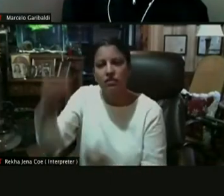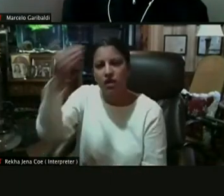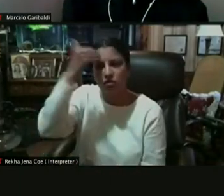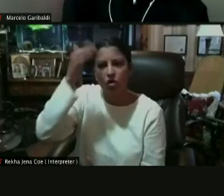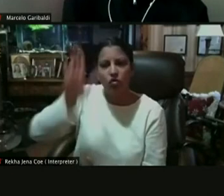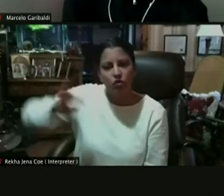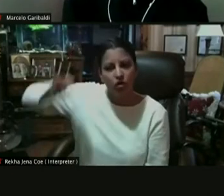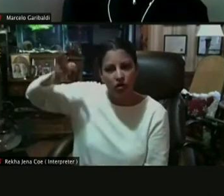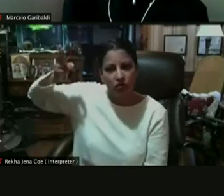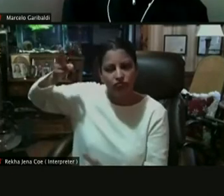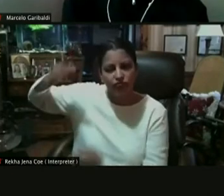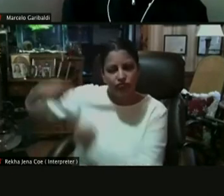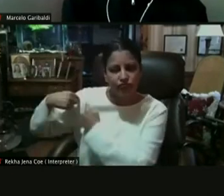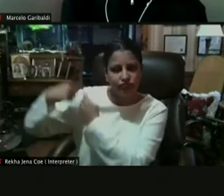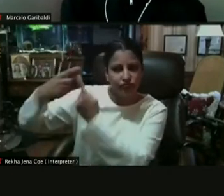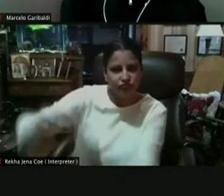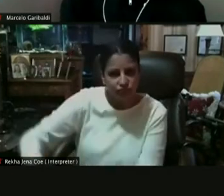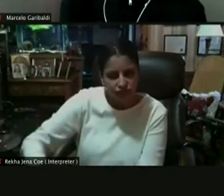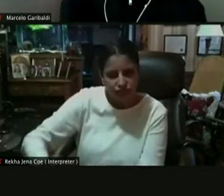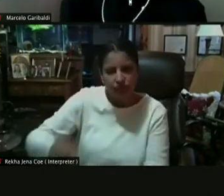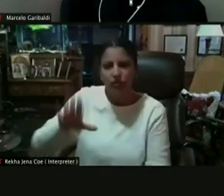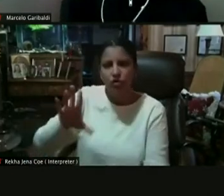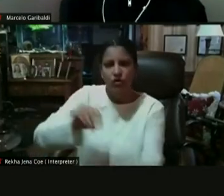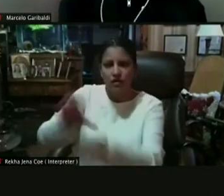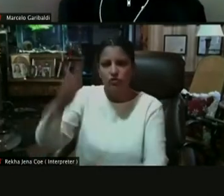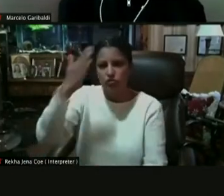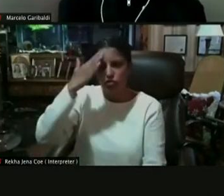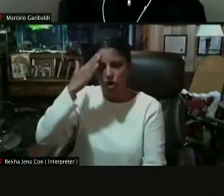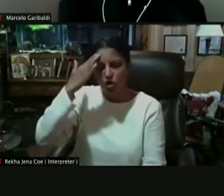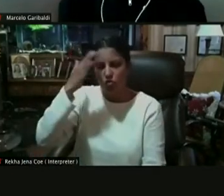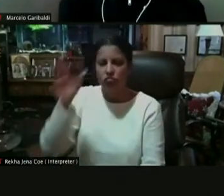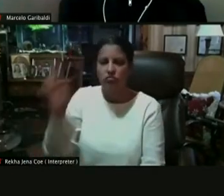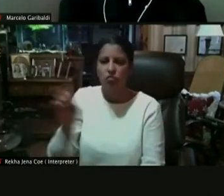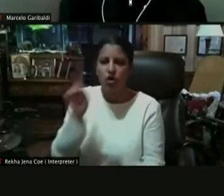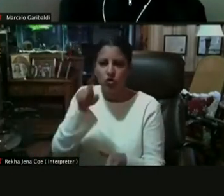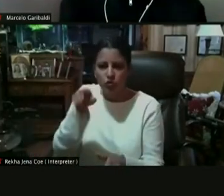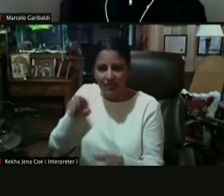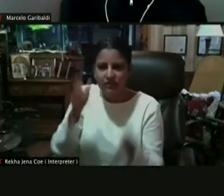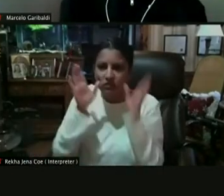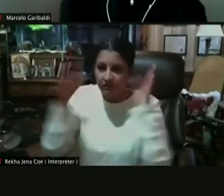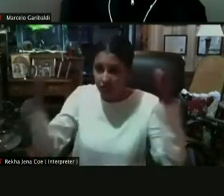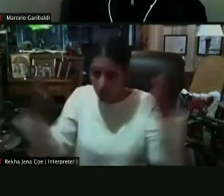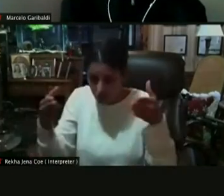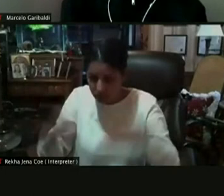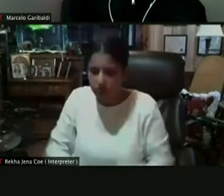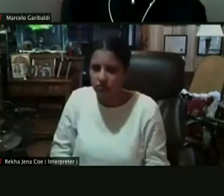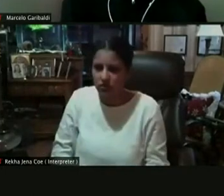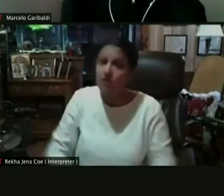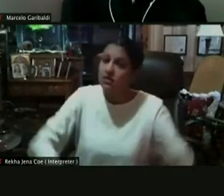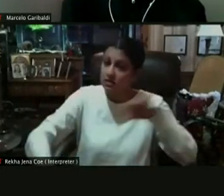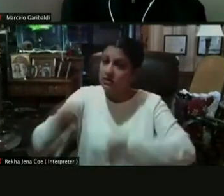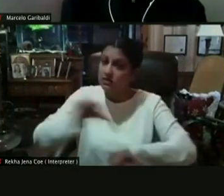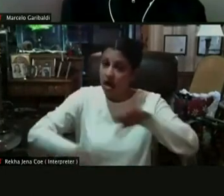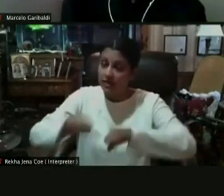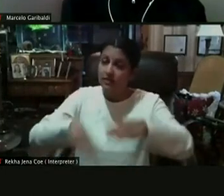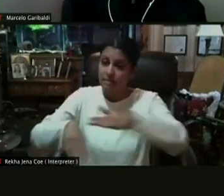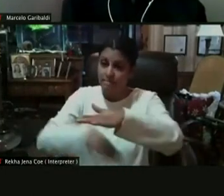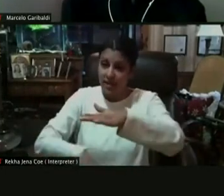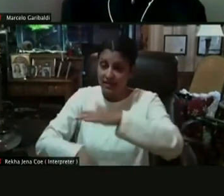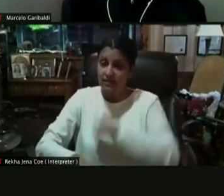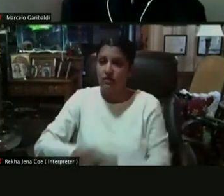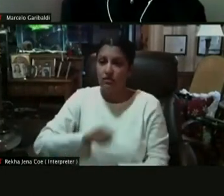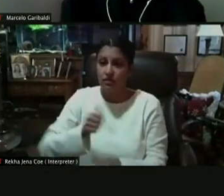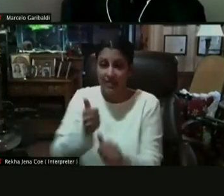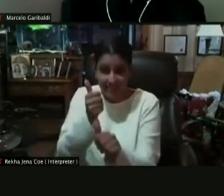know where you need to focus. You have to get certain sciences sort of as a foundation, but you don't have to do all sciences. And